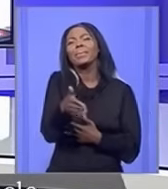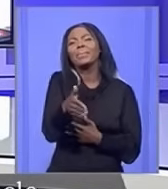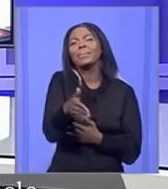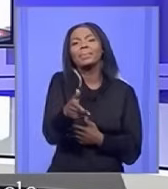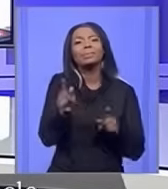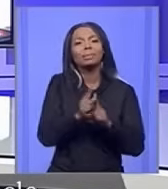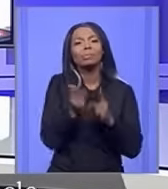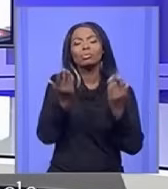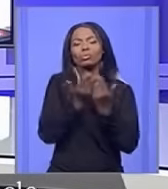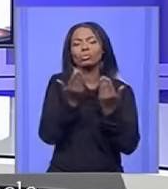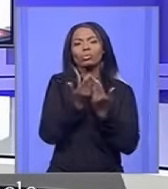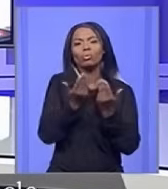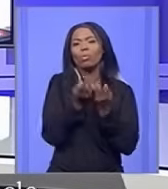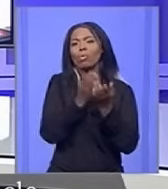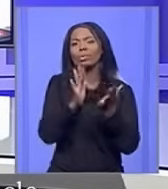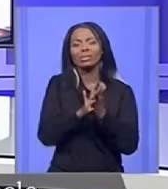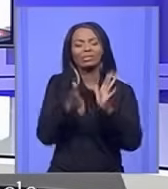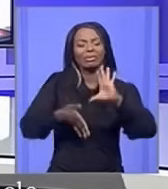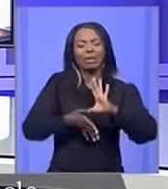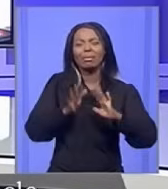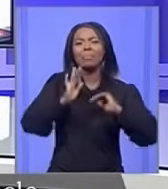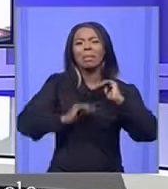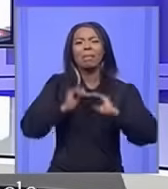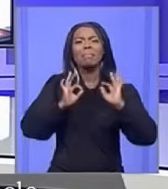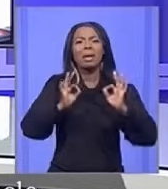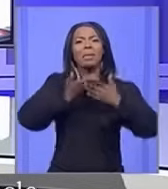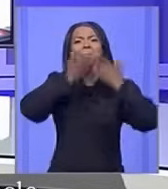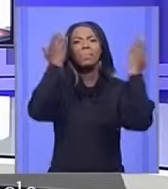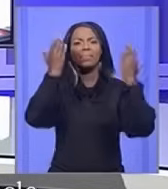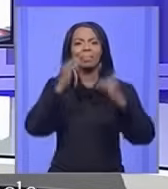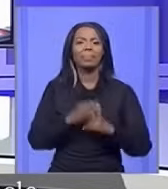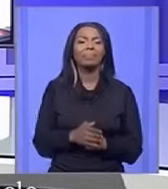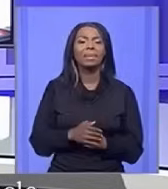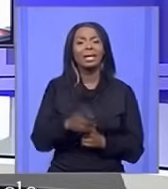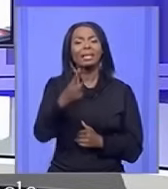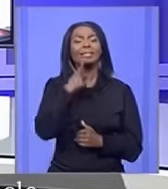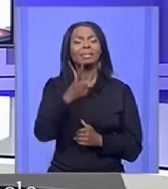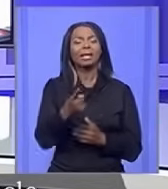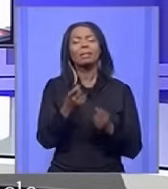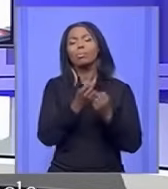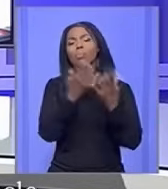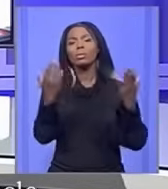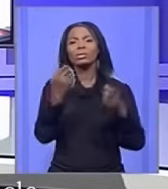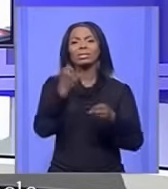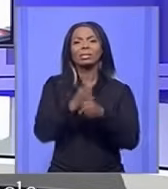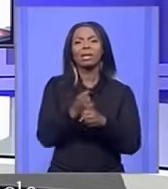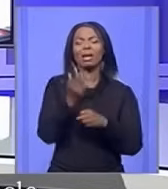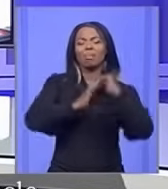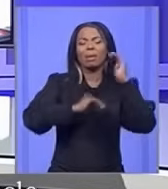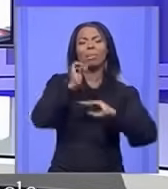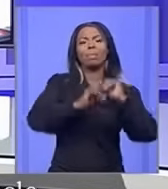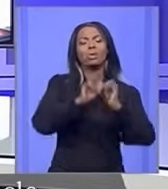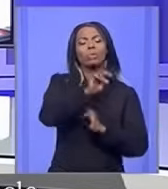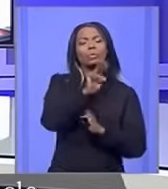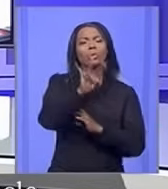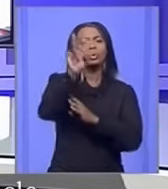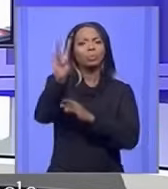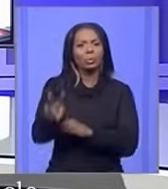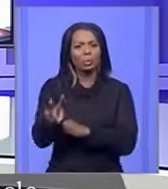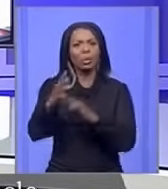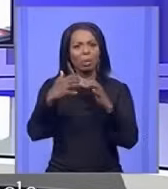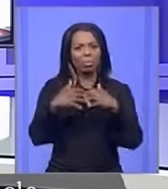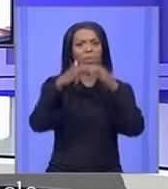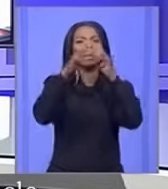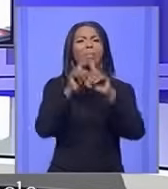se hloka mananeo kgoparara a maleba. Ba bolela gore ga e sale sekolo se hlongwa ka ngwaga wa 2022